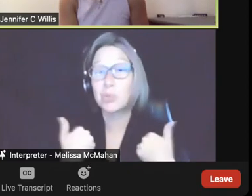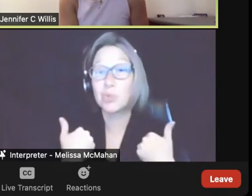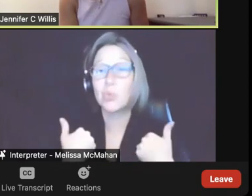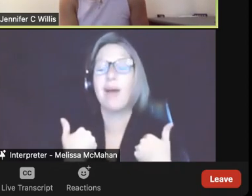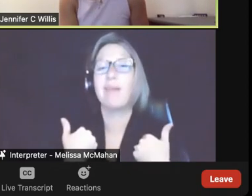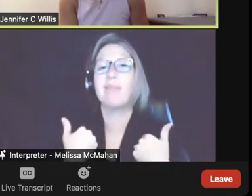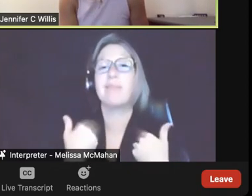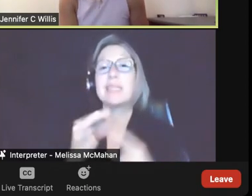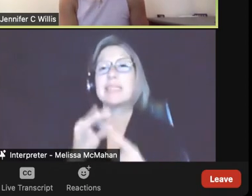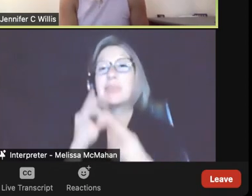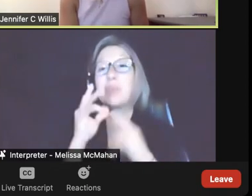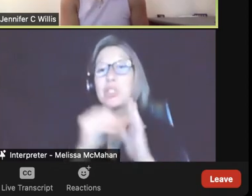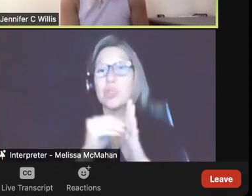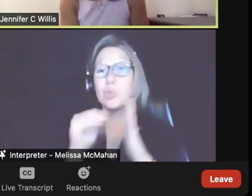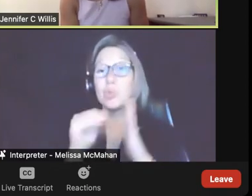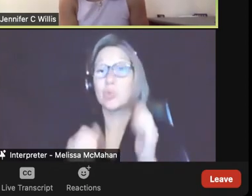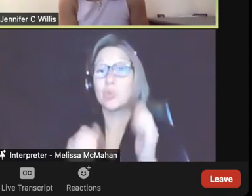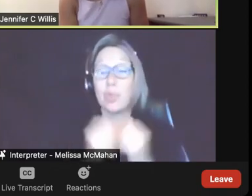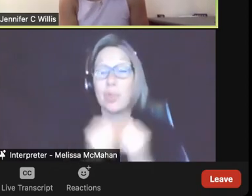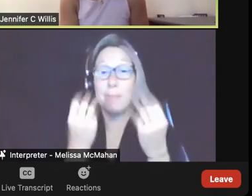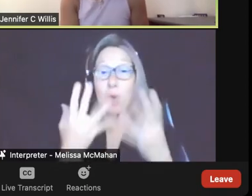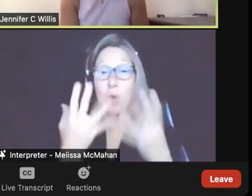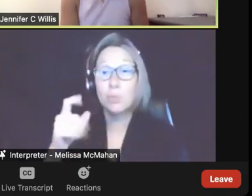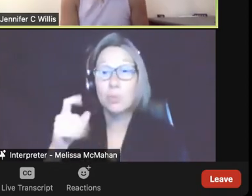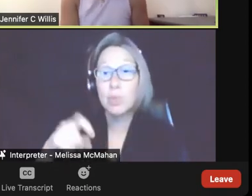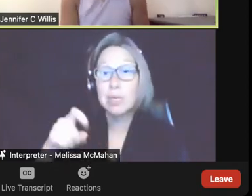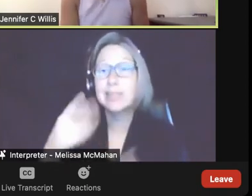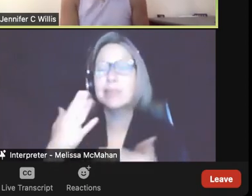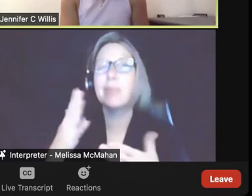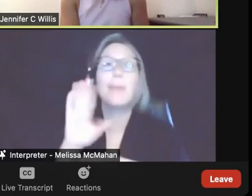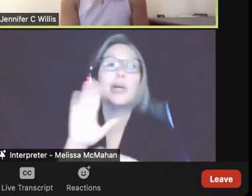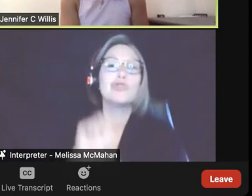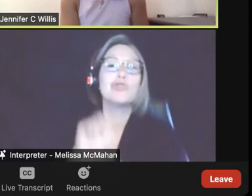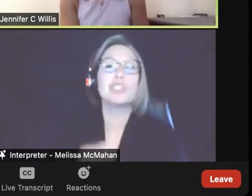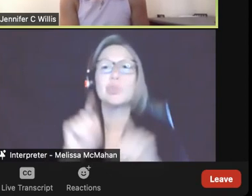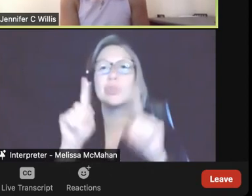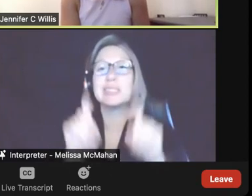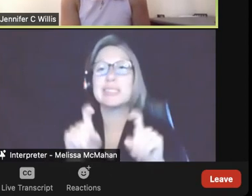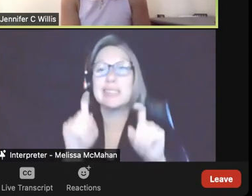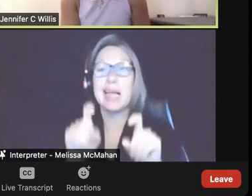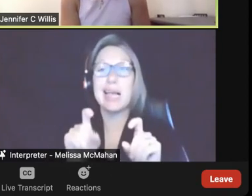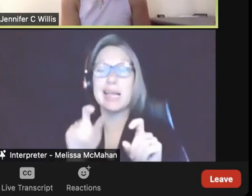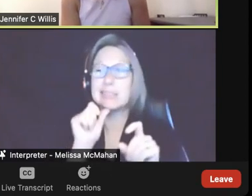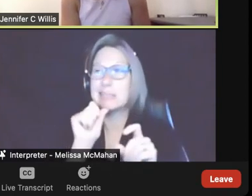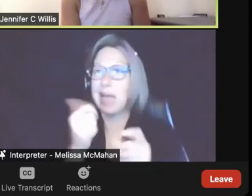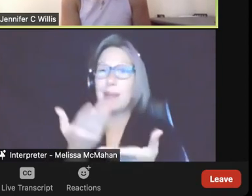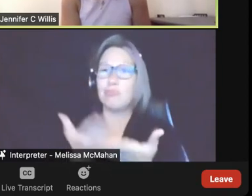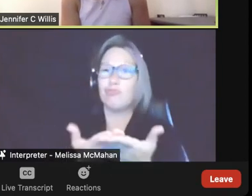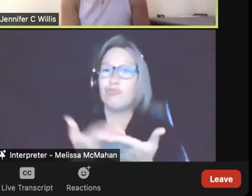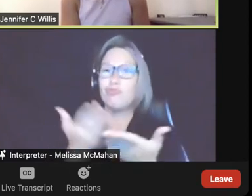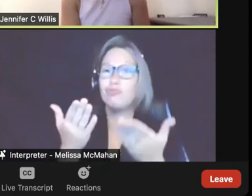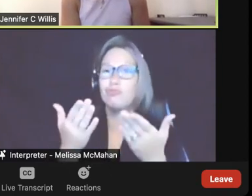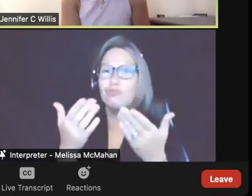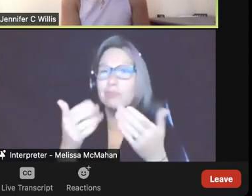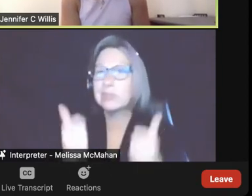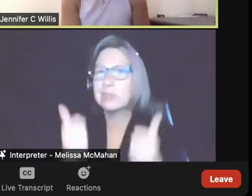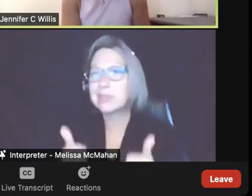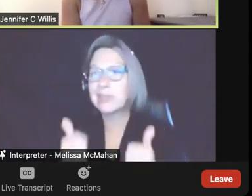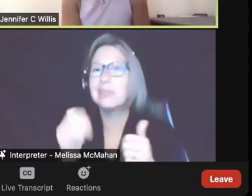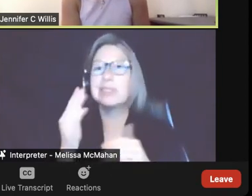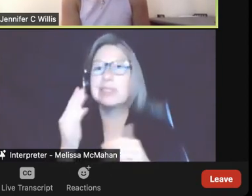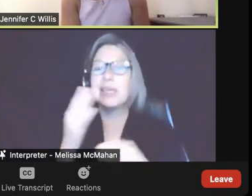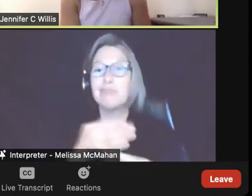who a traditional test might not show a deficit or where they might be currently functioning. And